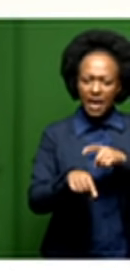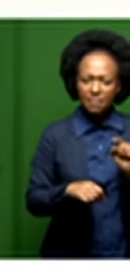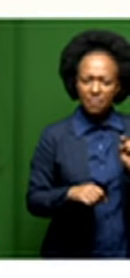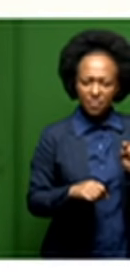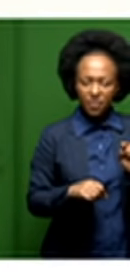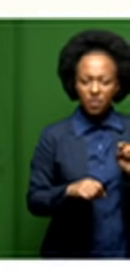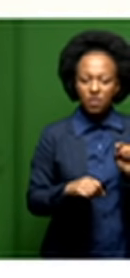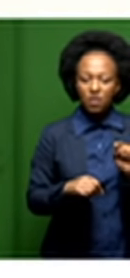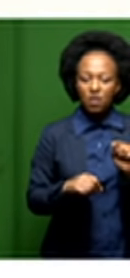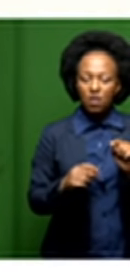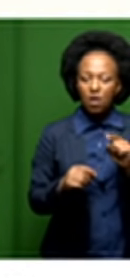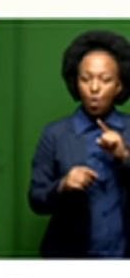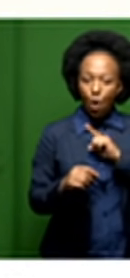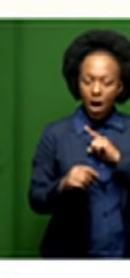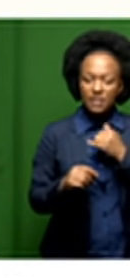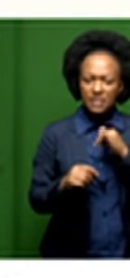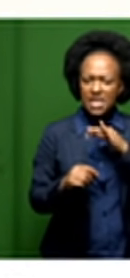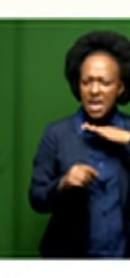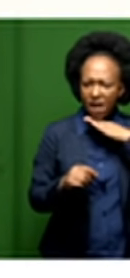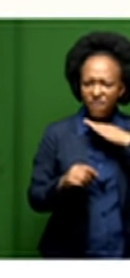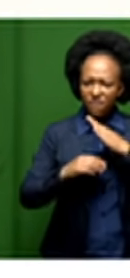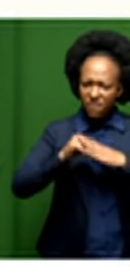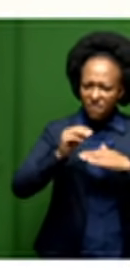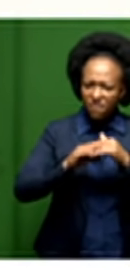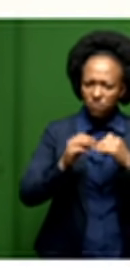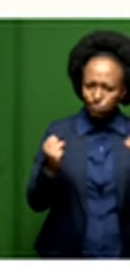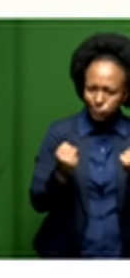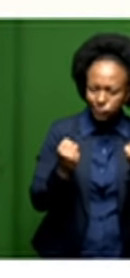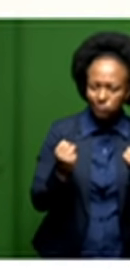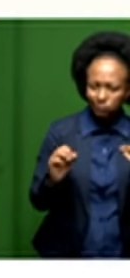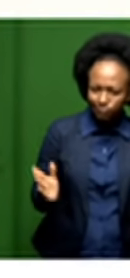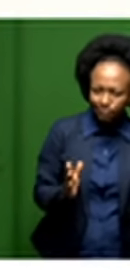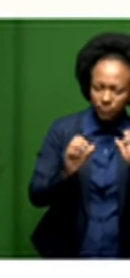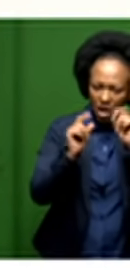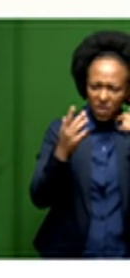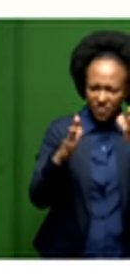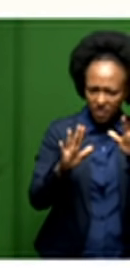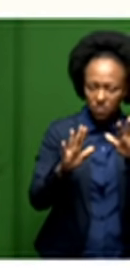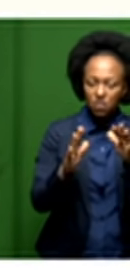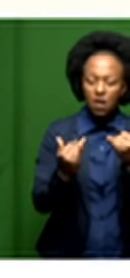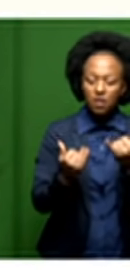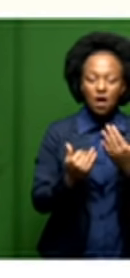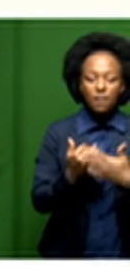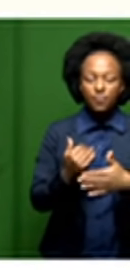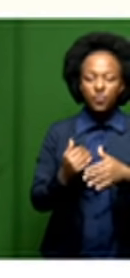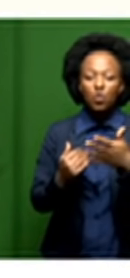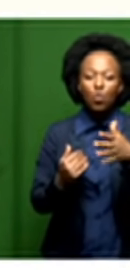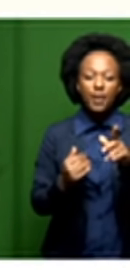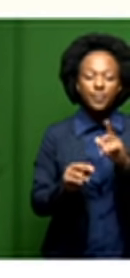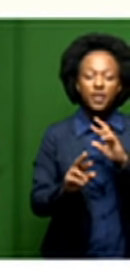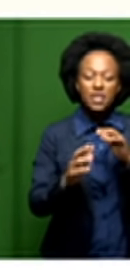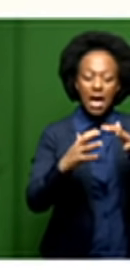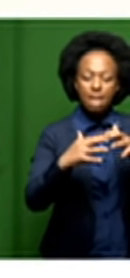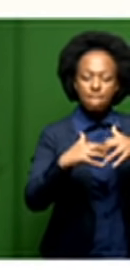been sufficient build-up towards these elections. All these issues that have been raised, they're coming up with the Moseneke